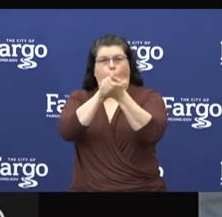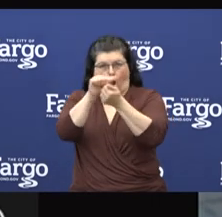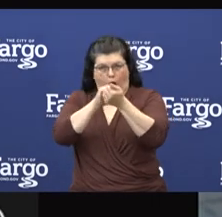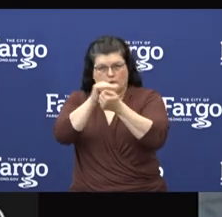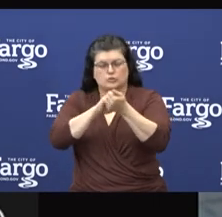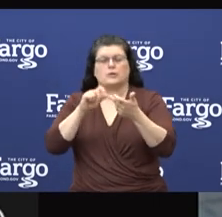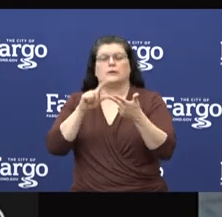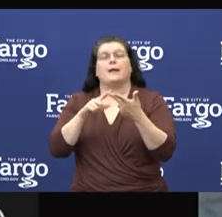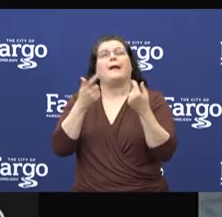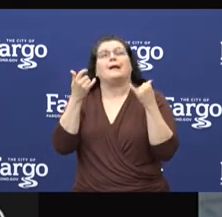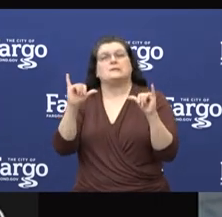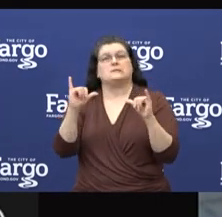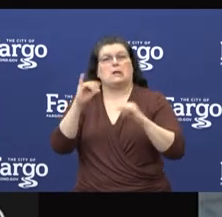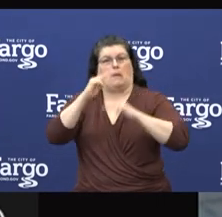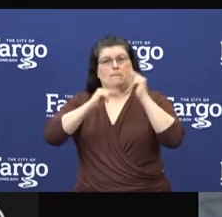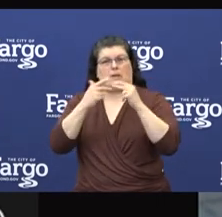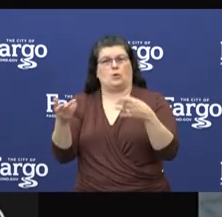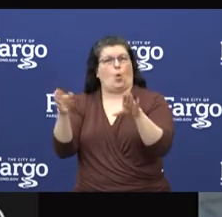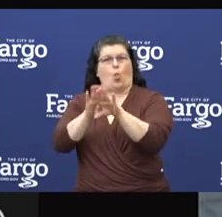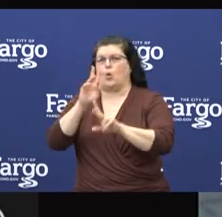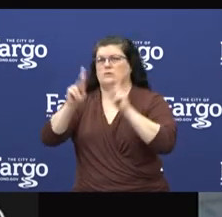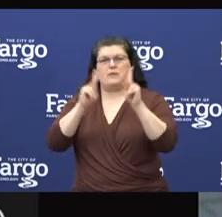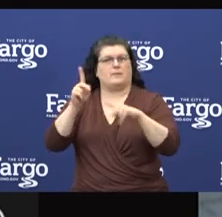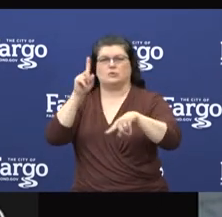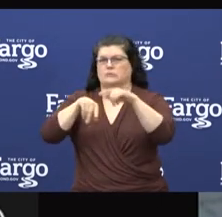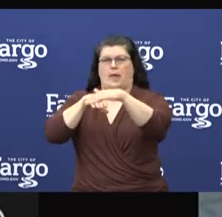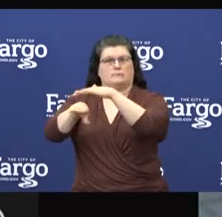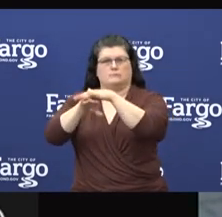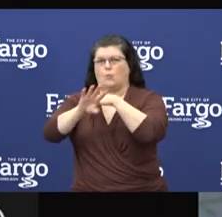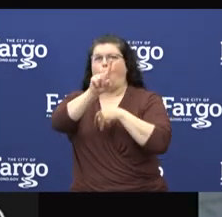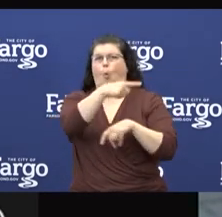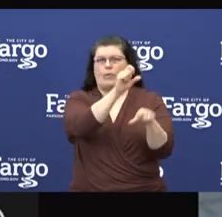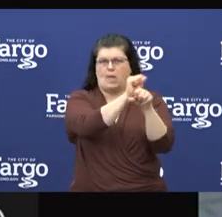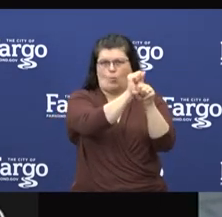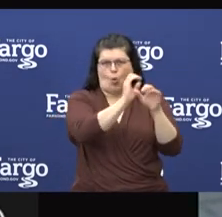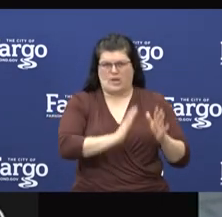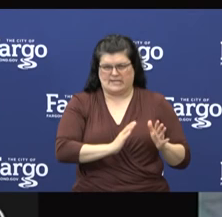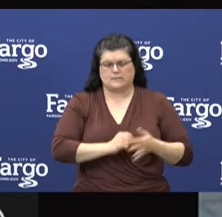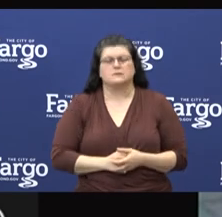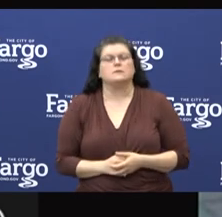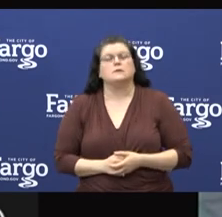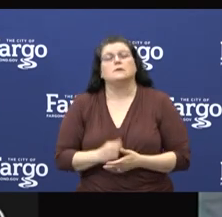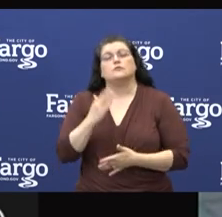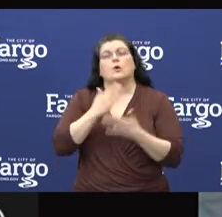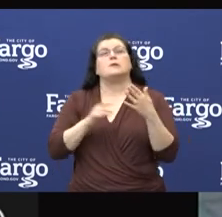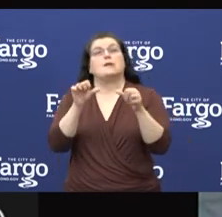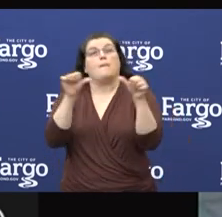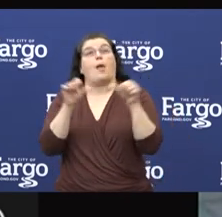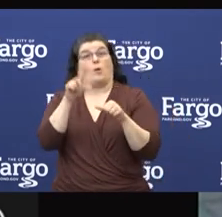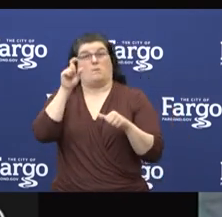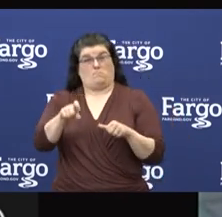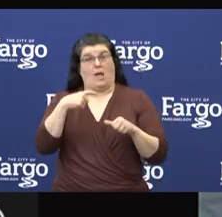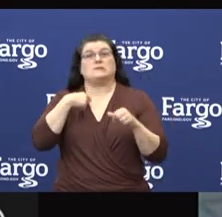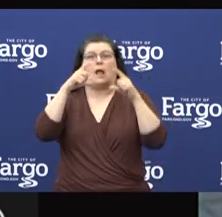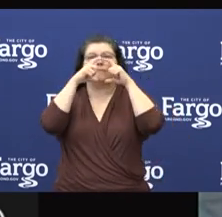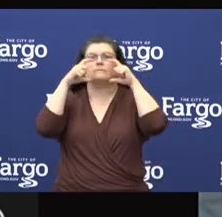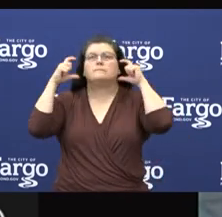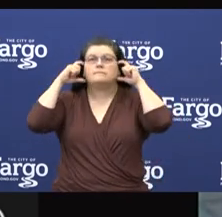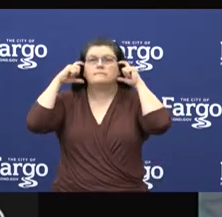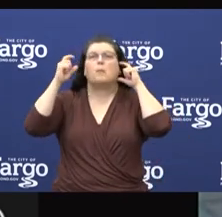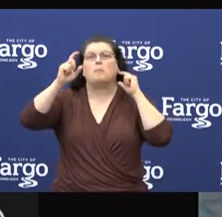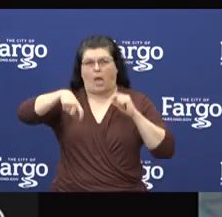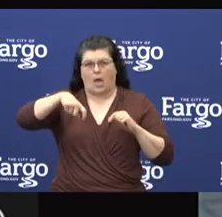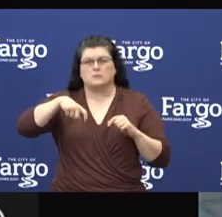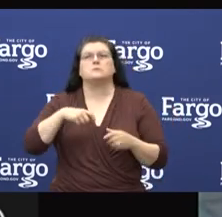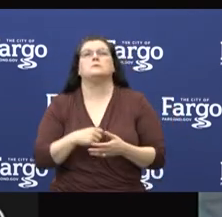to the public. And also any general areas within our facility, you must wear a mask. You must work